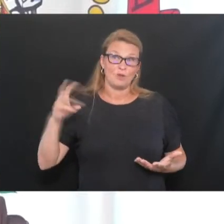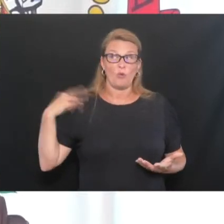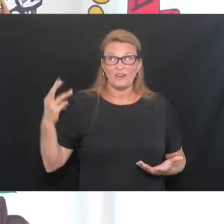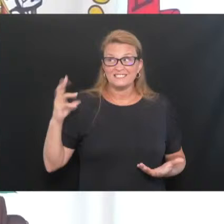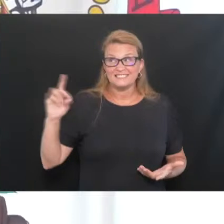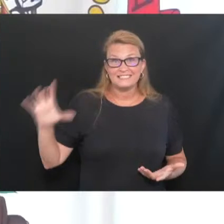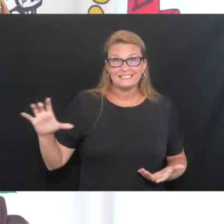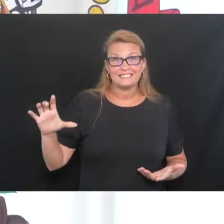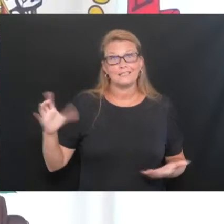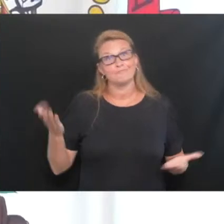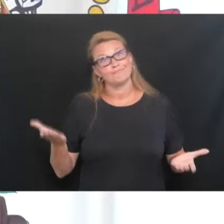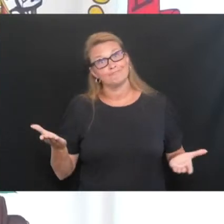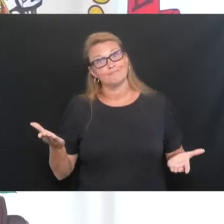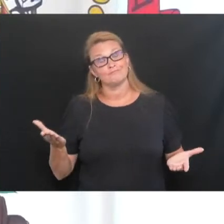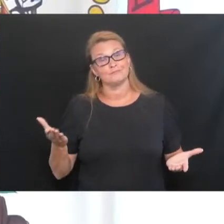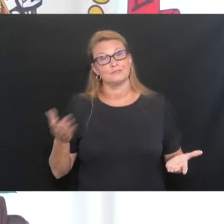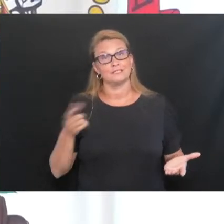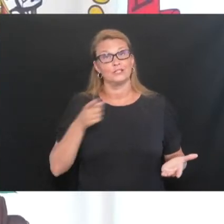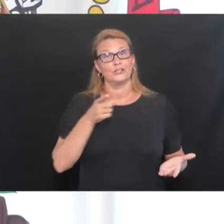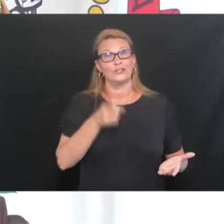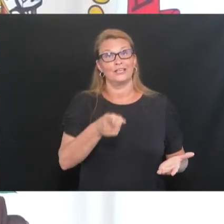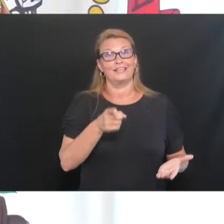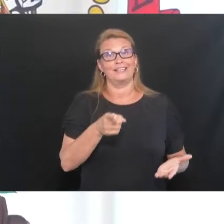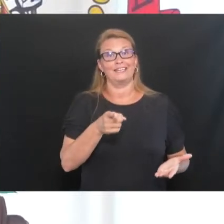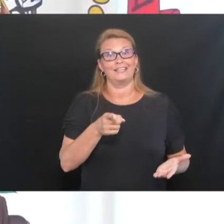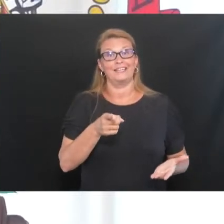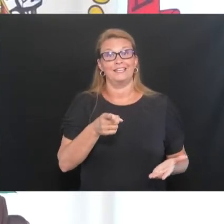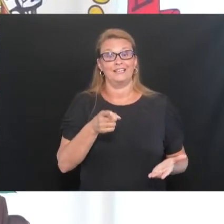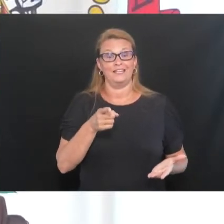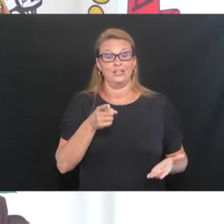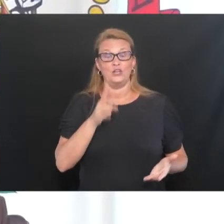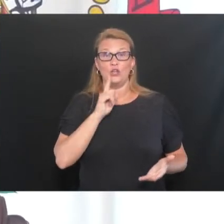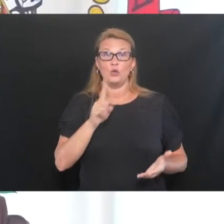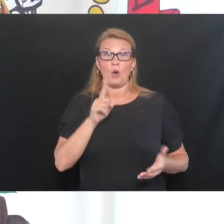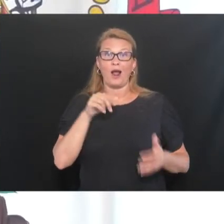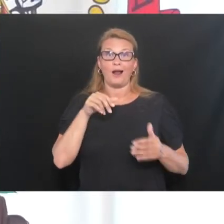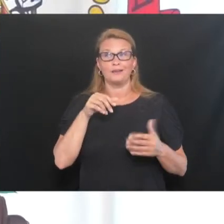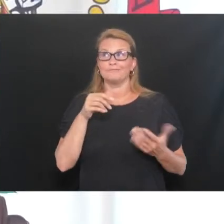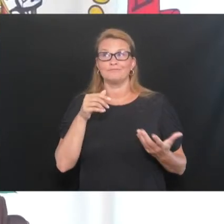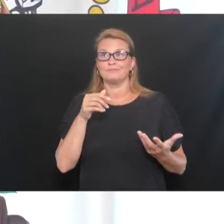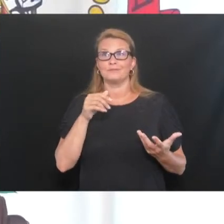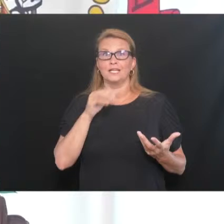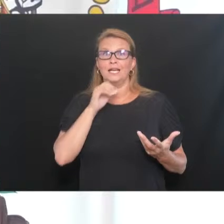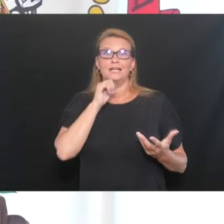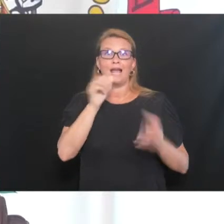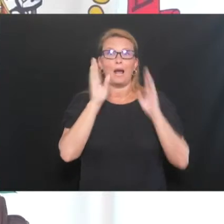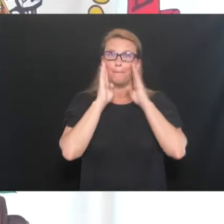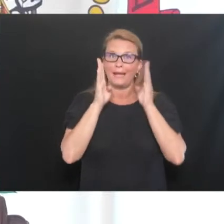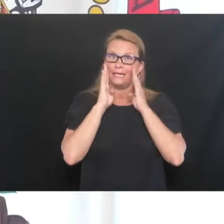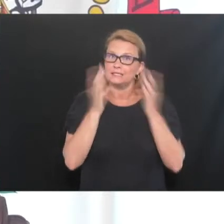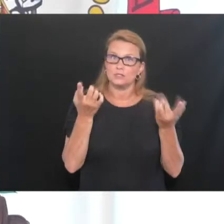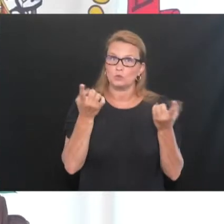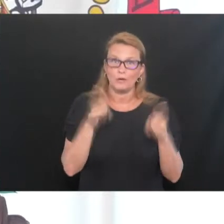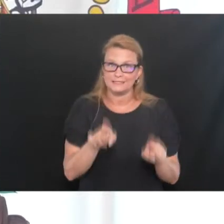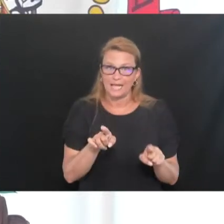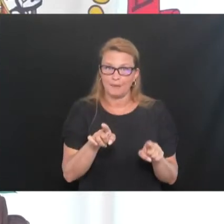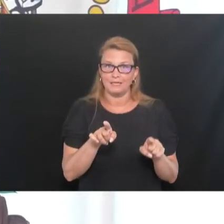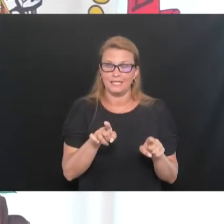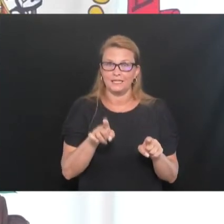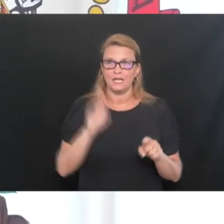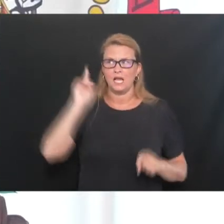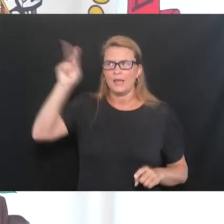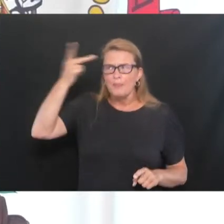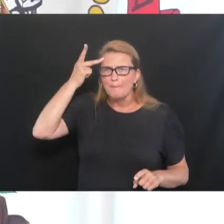haven't lost faith, then you're absolutely living in a cave, because with what's going on up there and all the